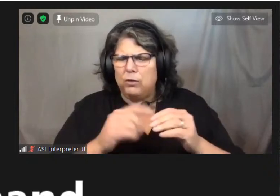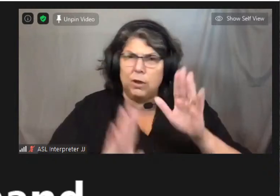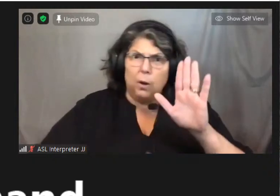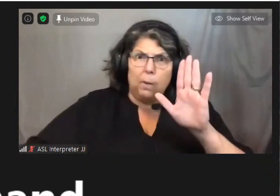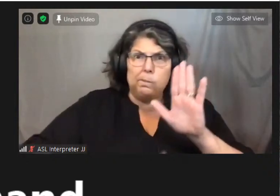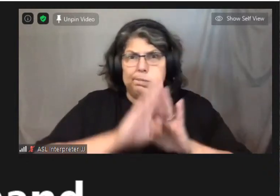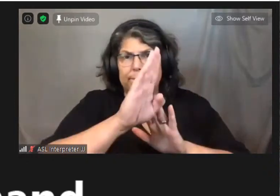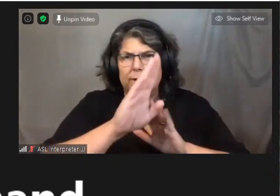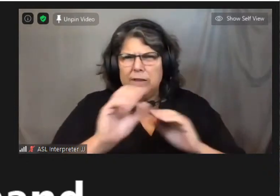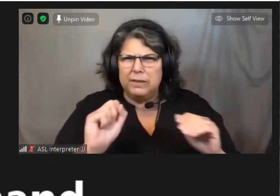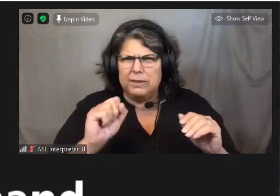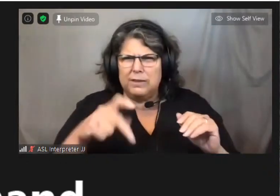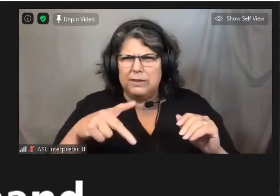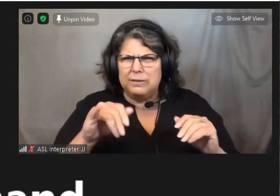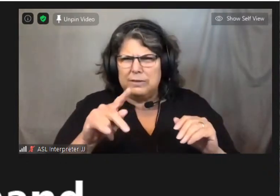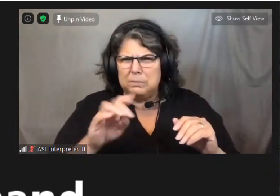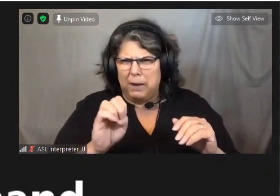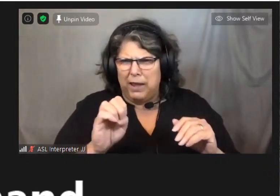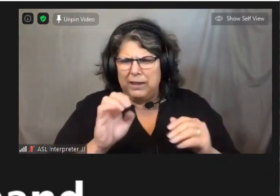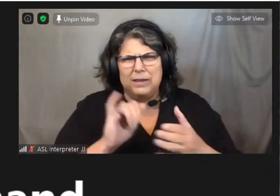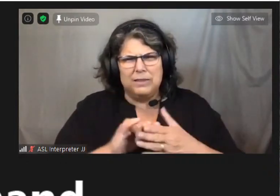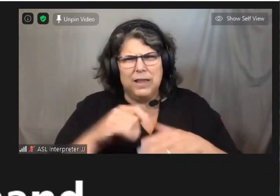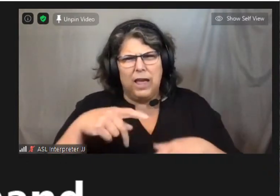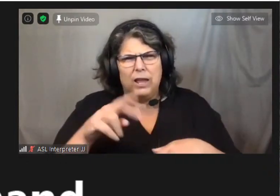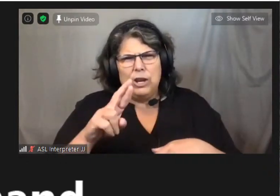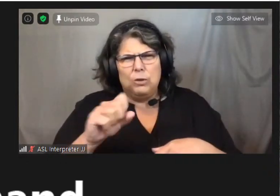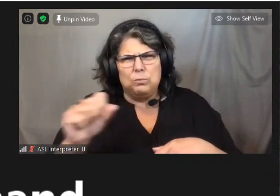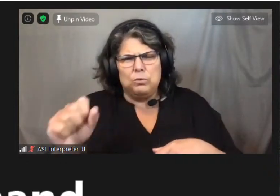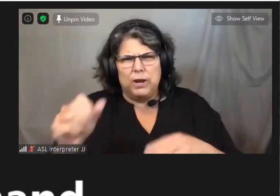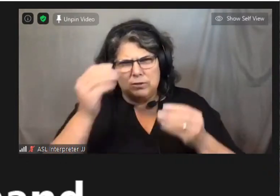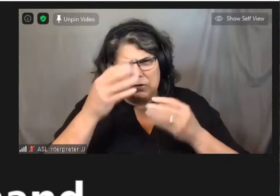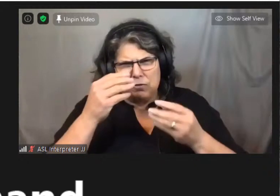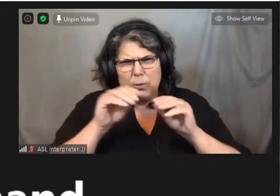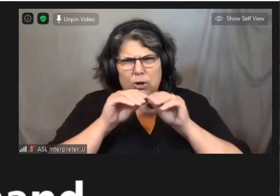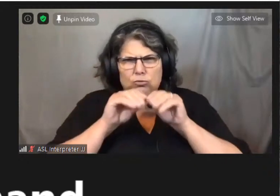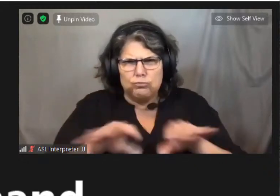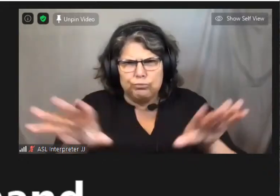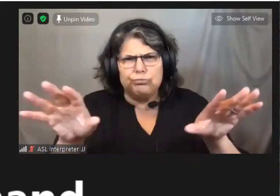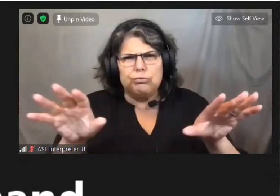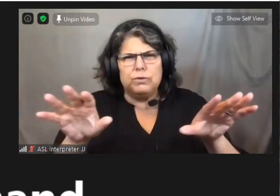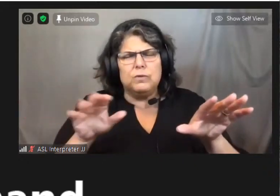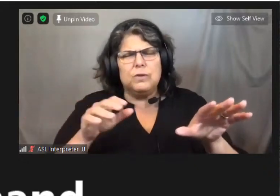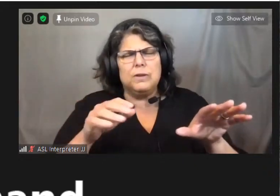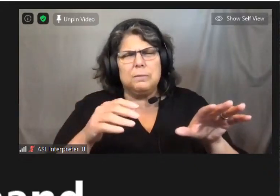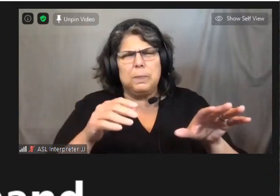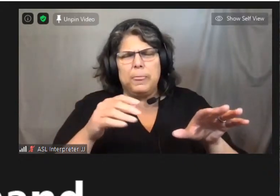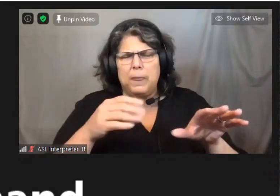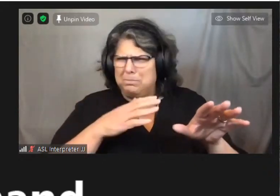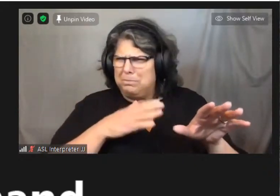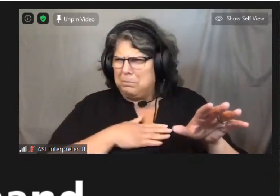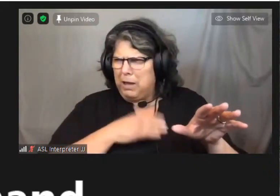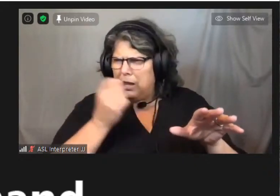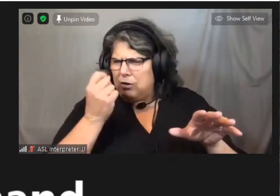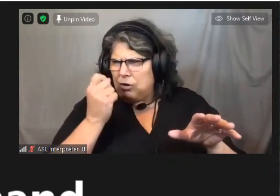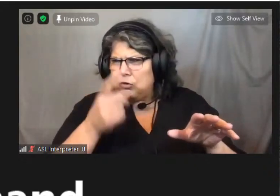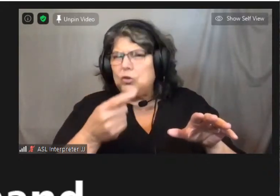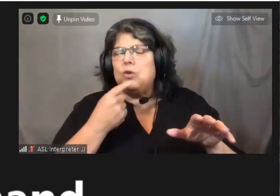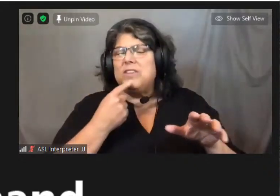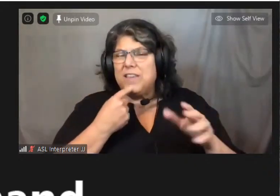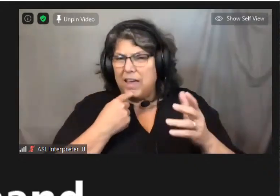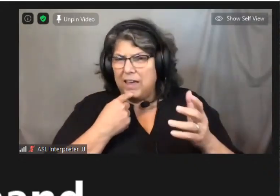press release. That was saying that you, if I understand it correctly, that was saying that you've